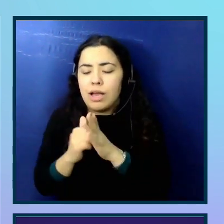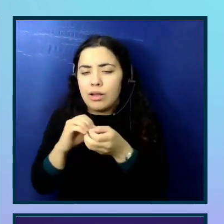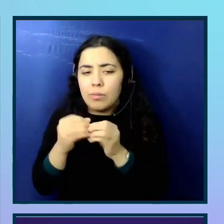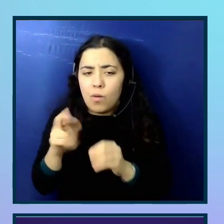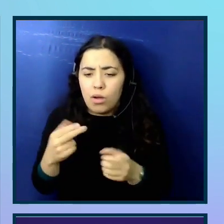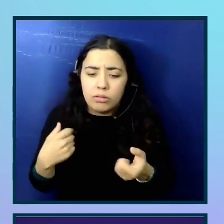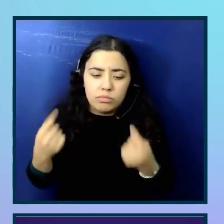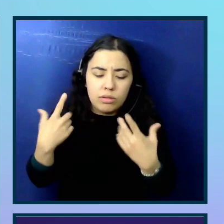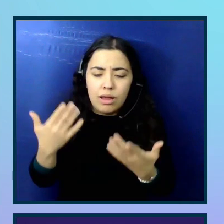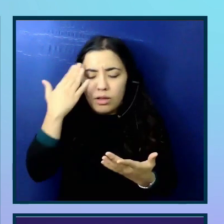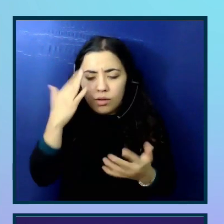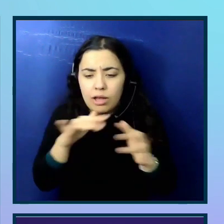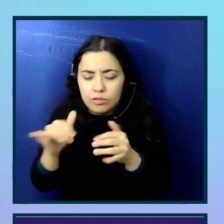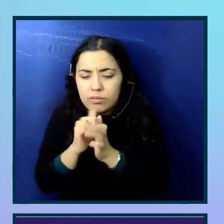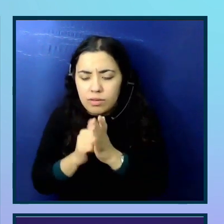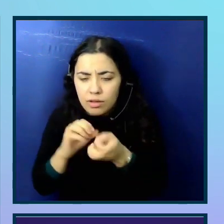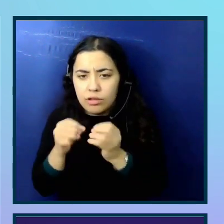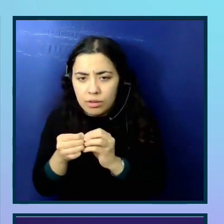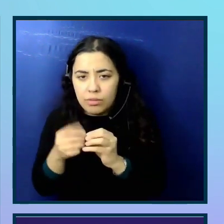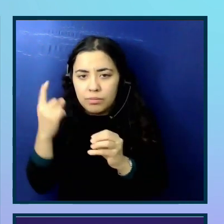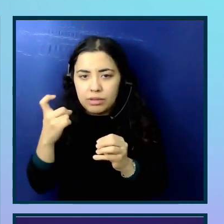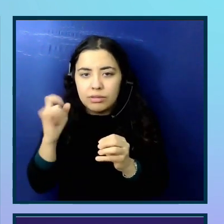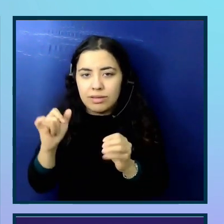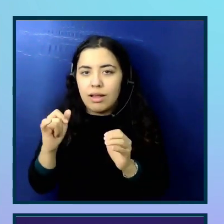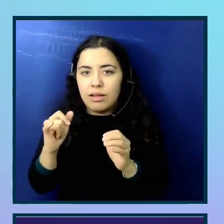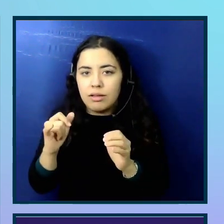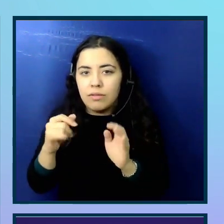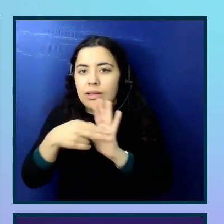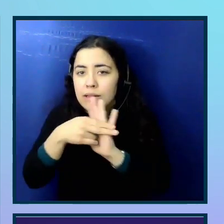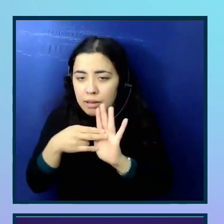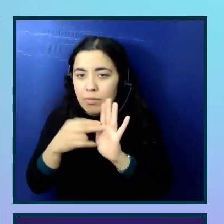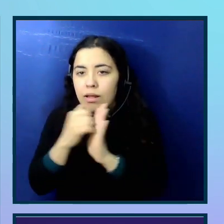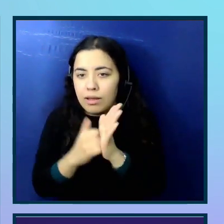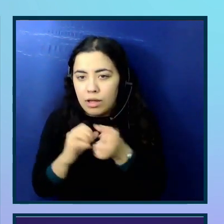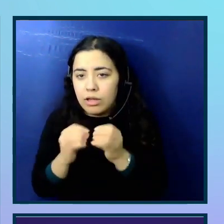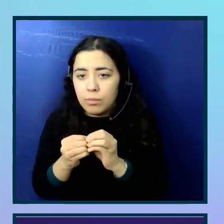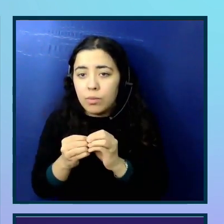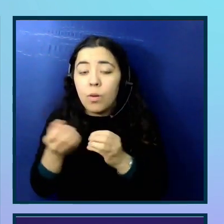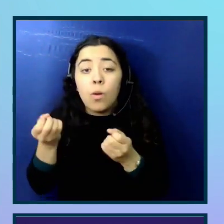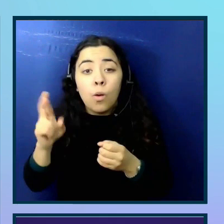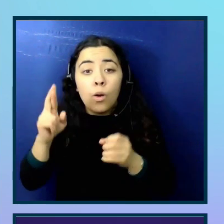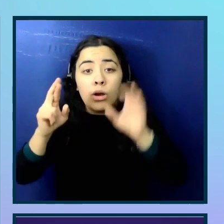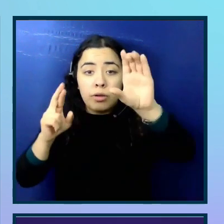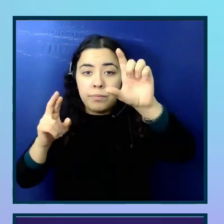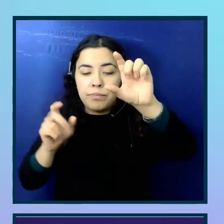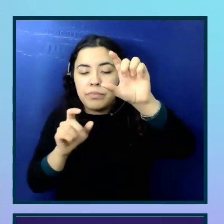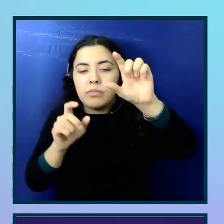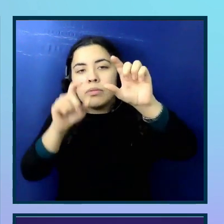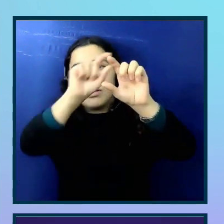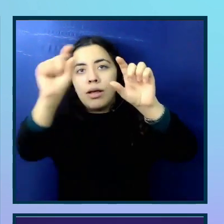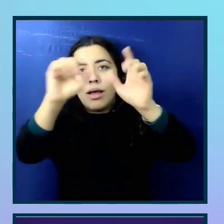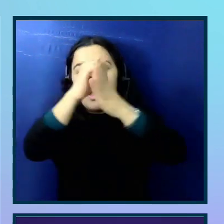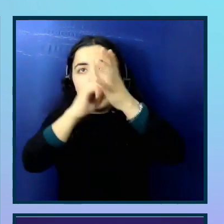I know it's enter account number because the form is labeled account number versus below it, I have the same, 1, 2, 3, 4, 5,